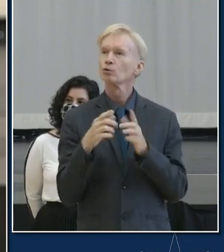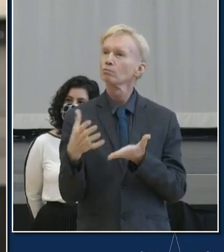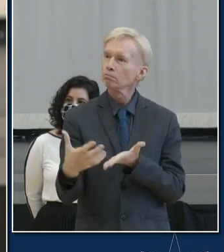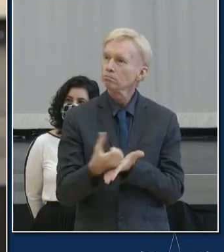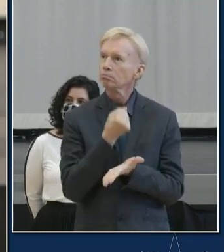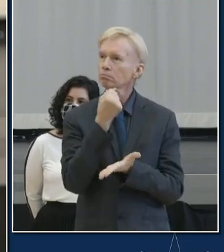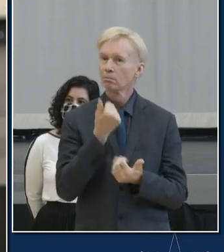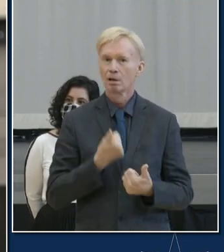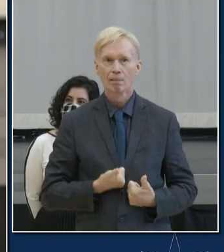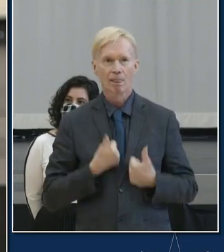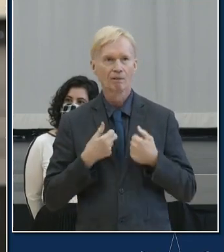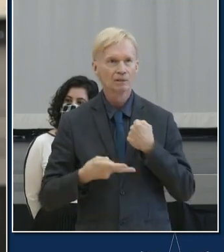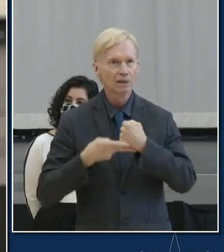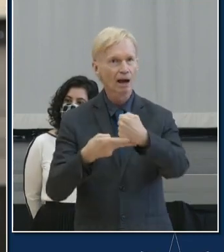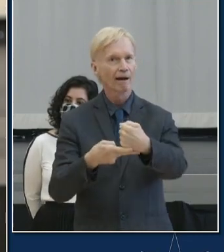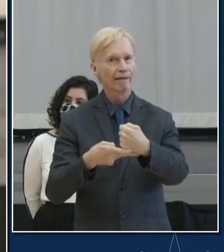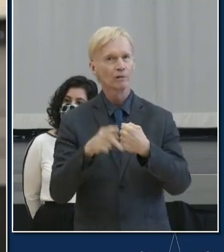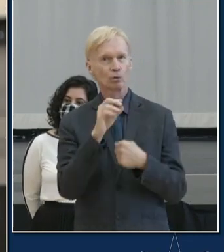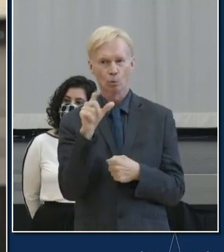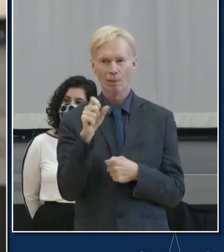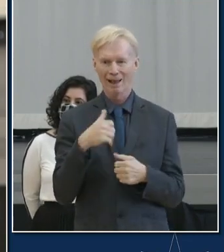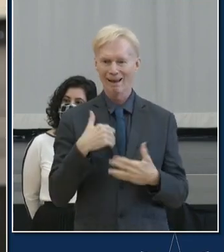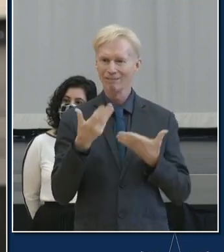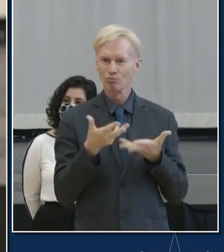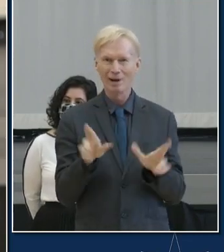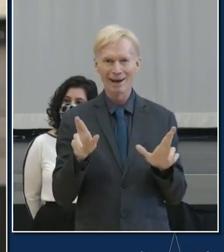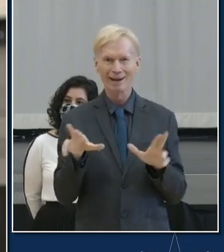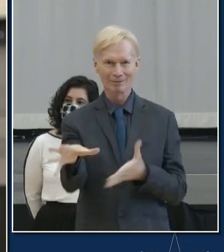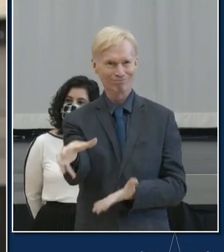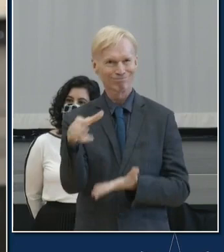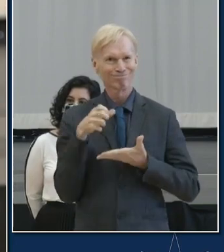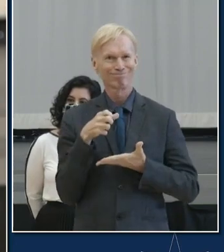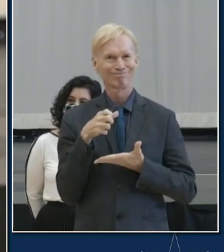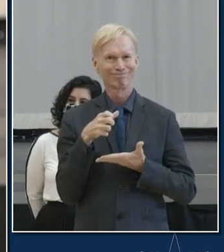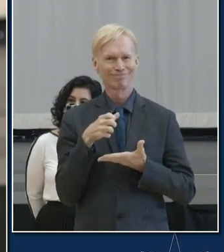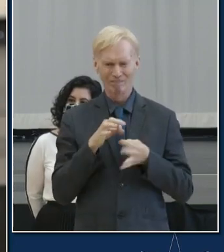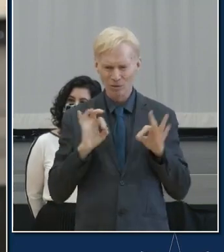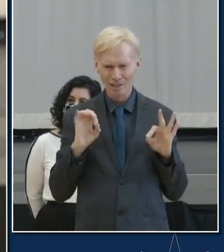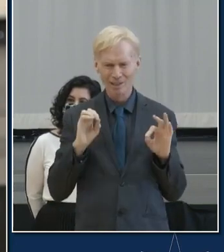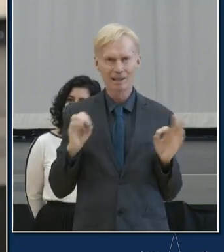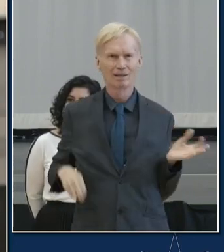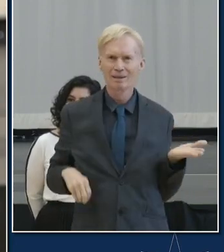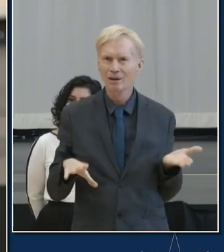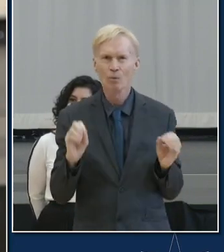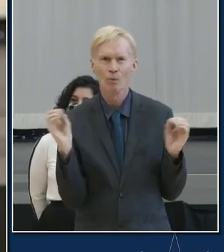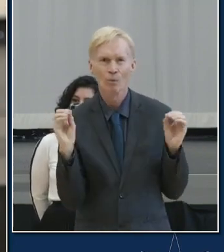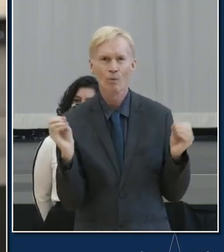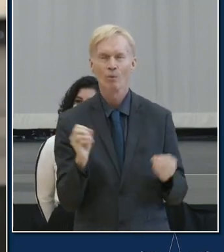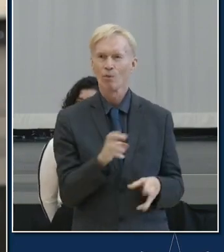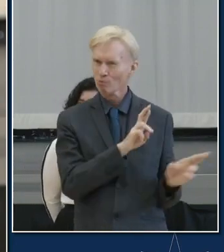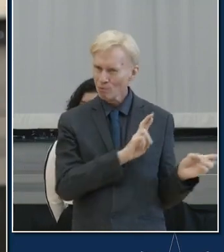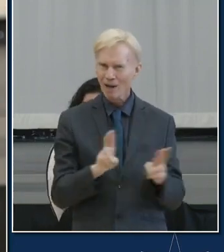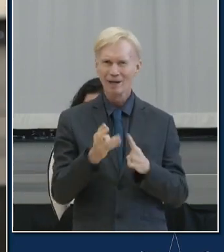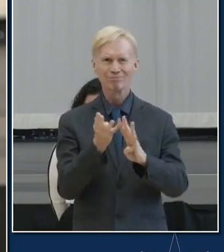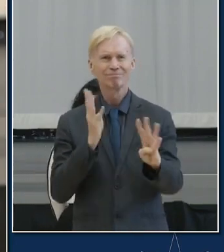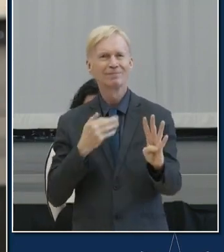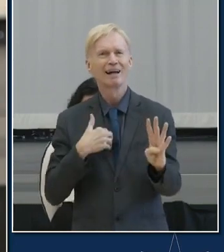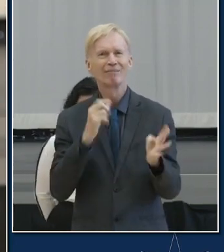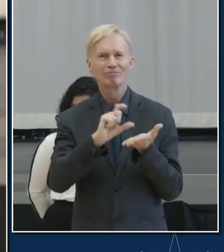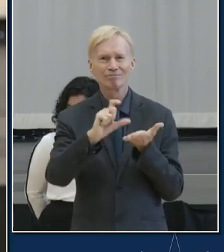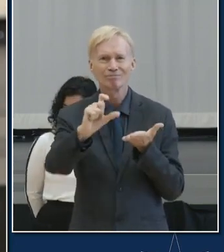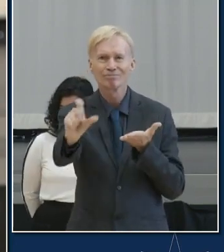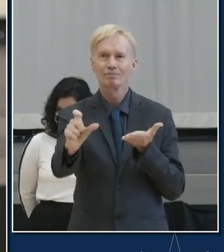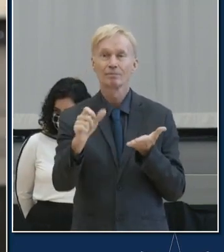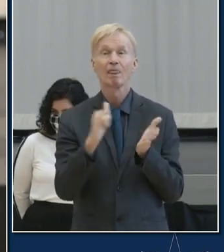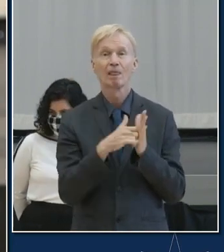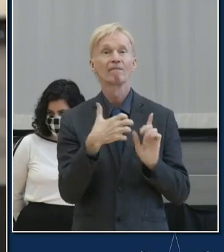the life-saving tools that are right at our fingertips, that are free and readily available, and that's the vaccine. We